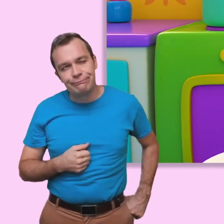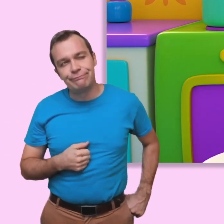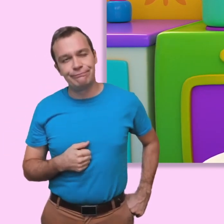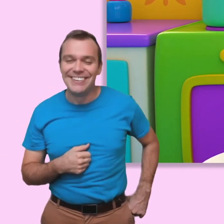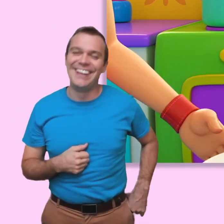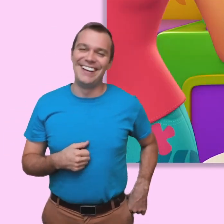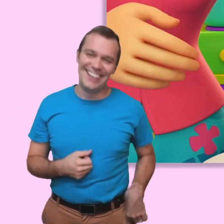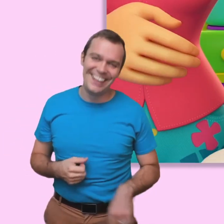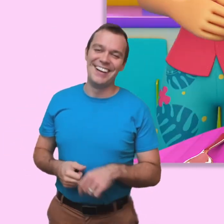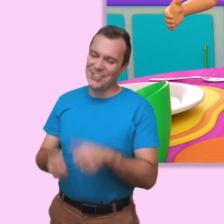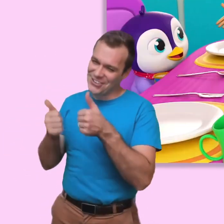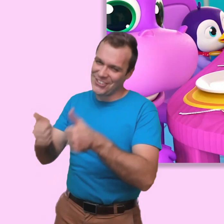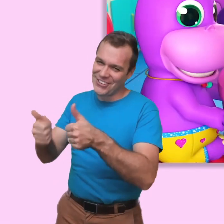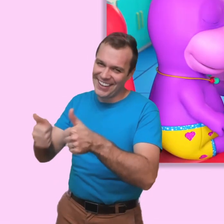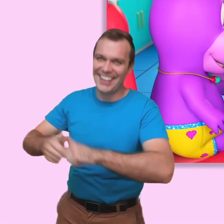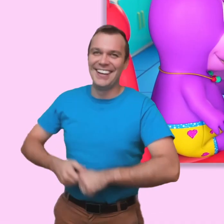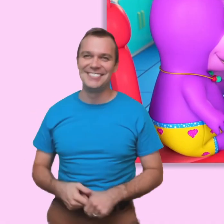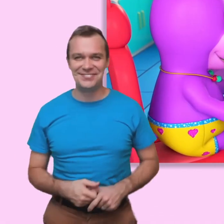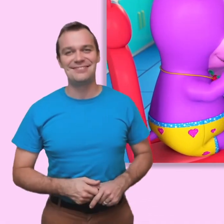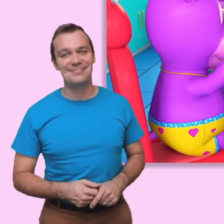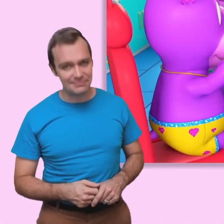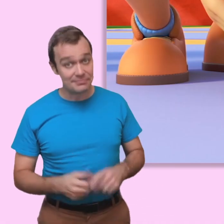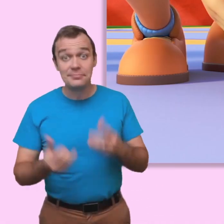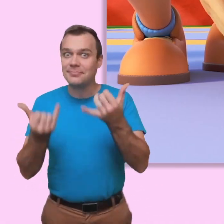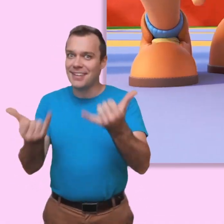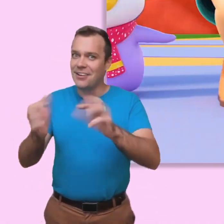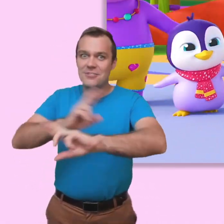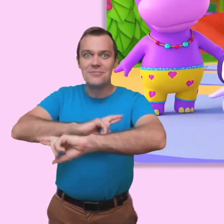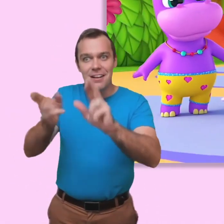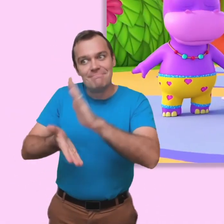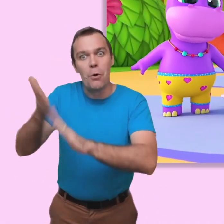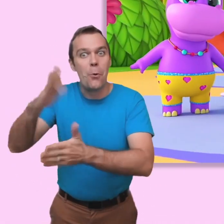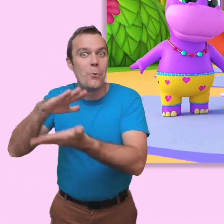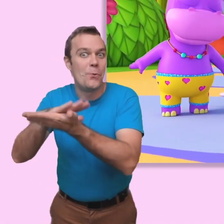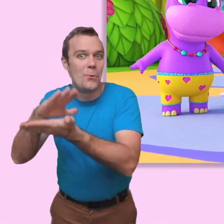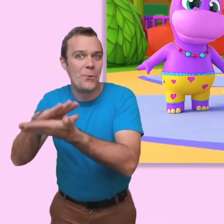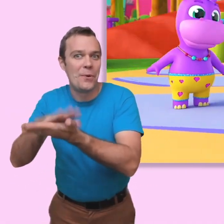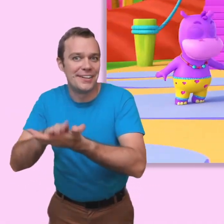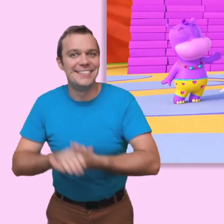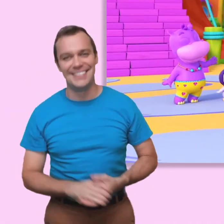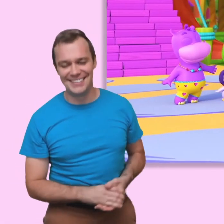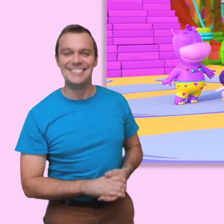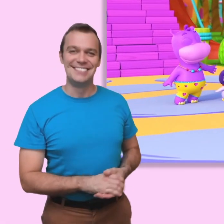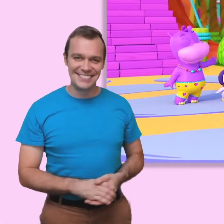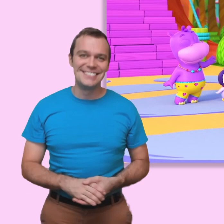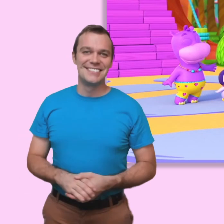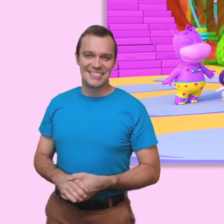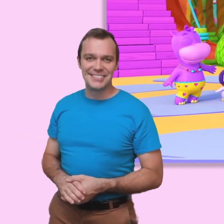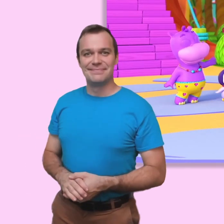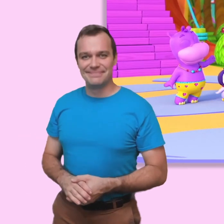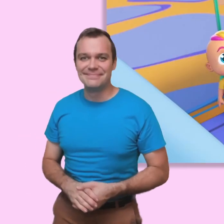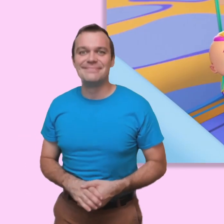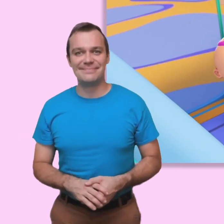milk. Very good. Now you're ready to go to school.